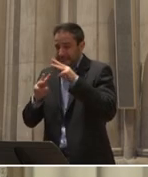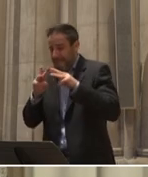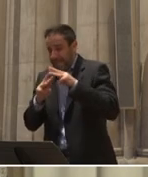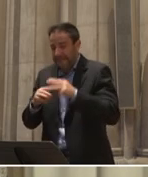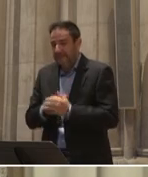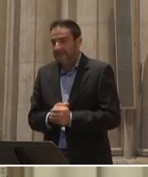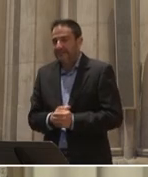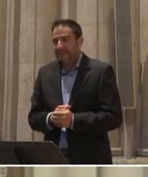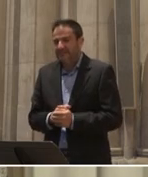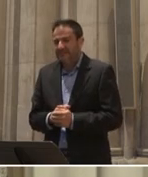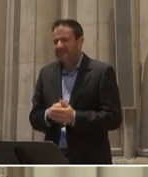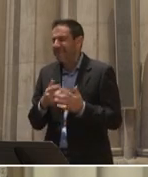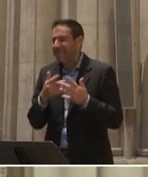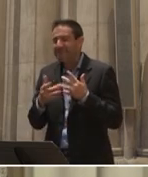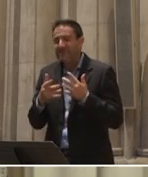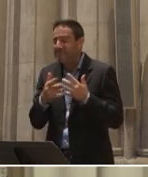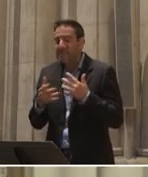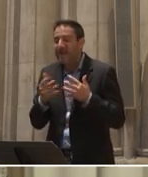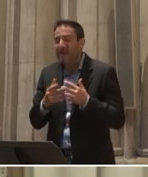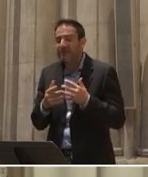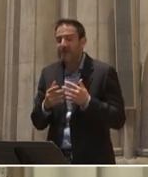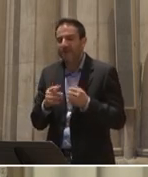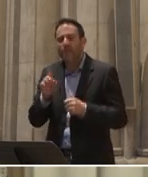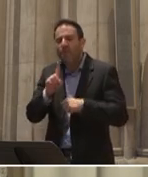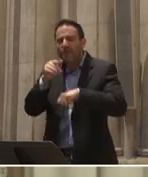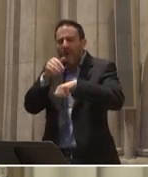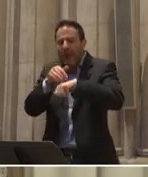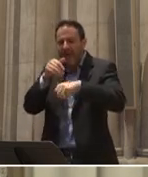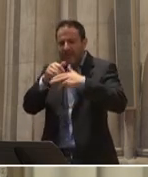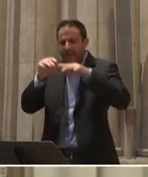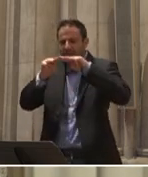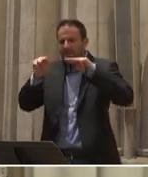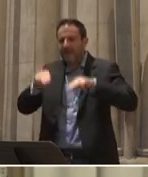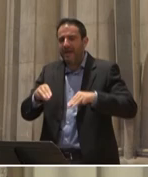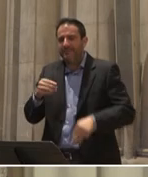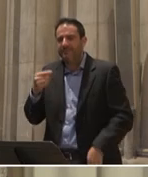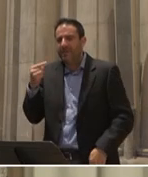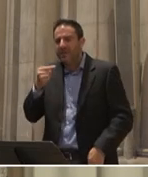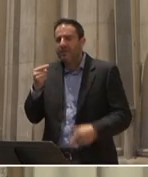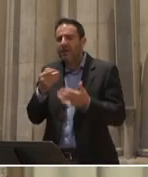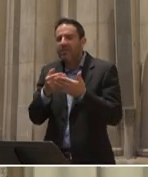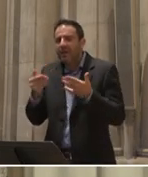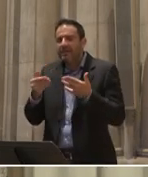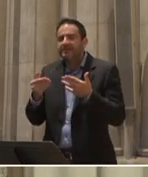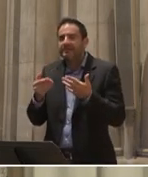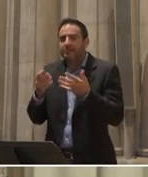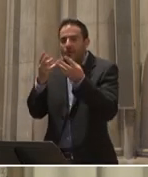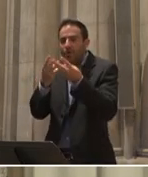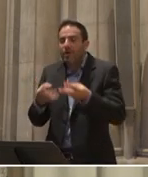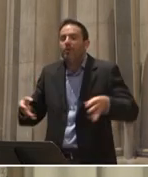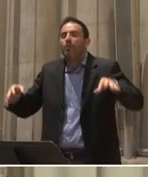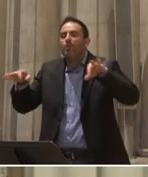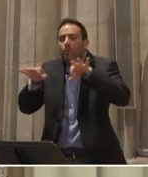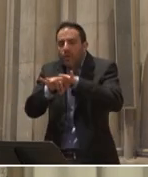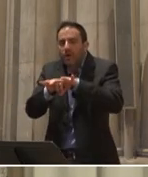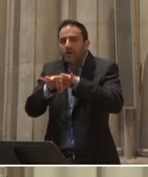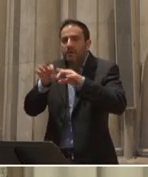Because no matter where we are on that arc, there are some things worth worrying about,